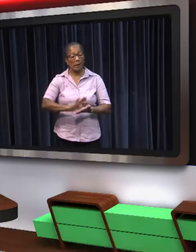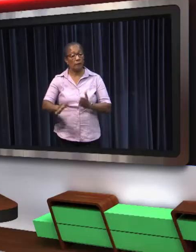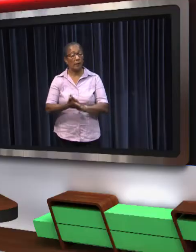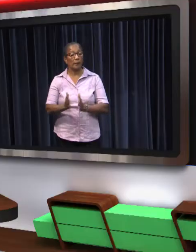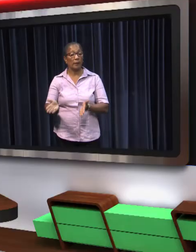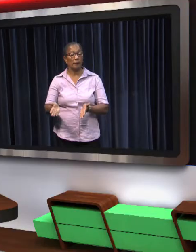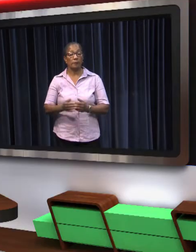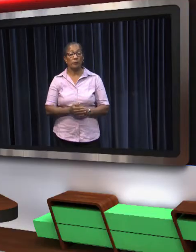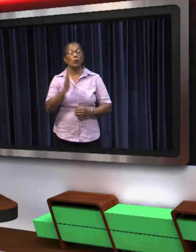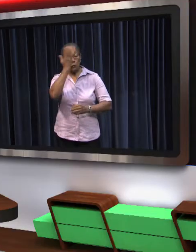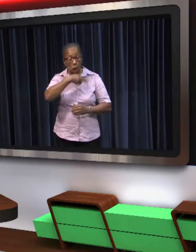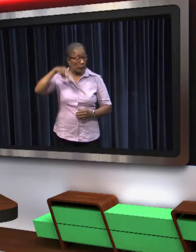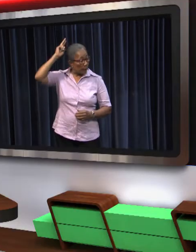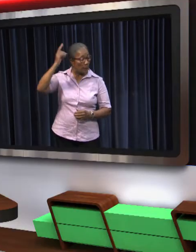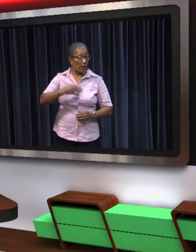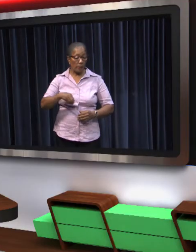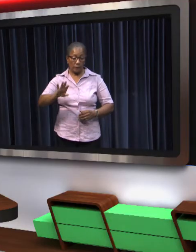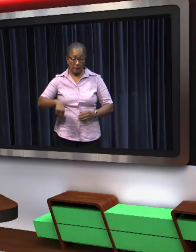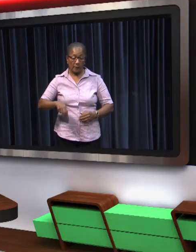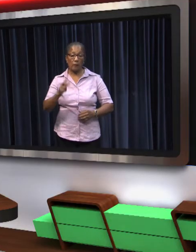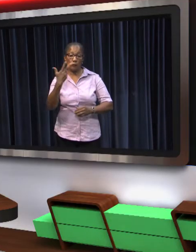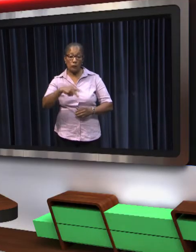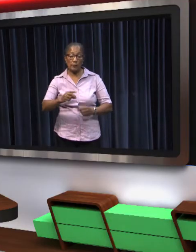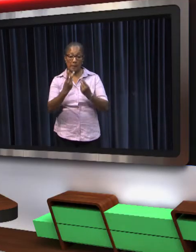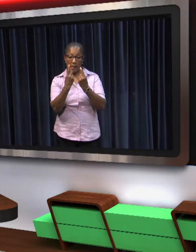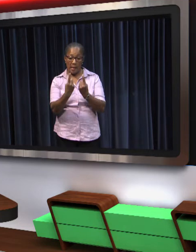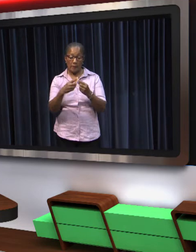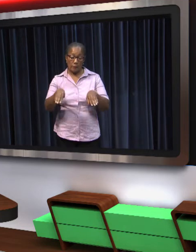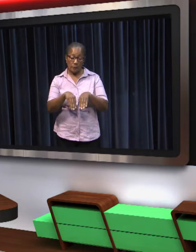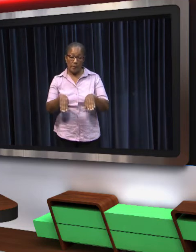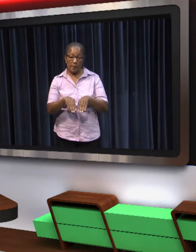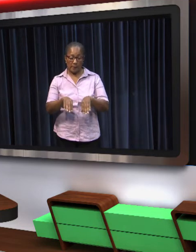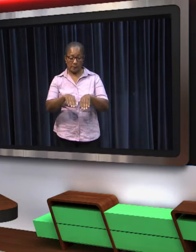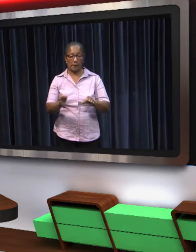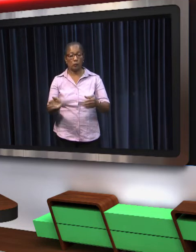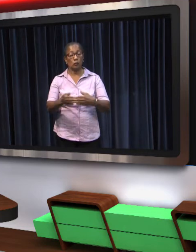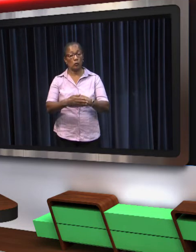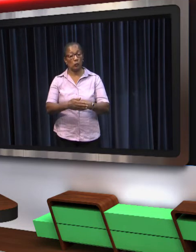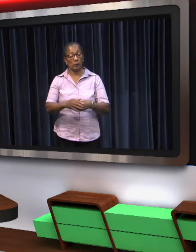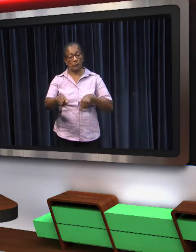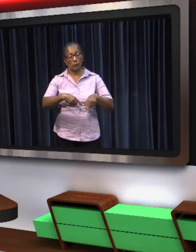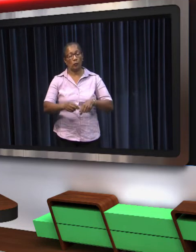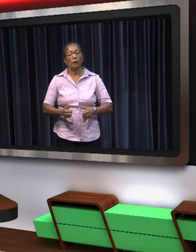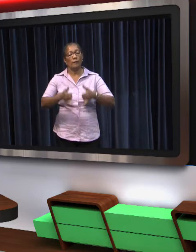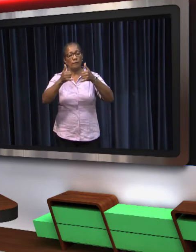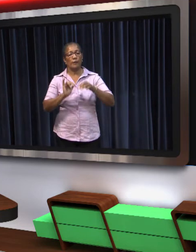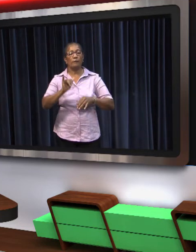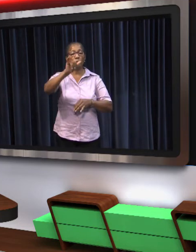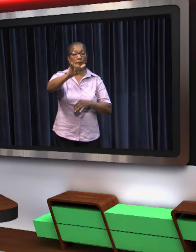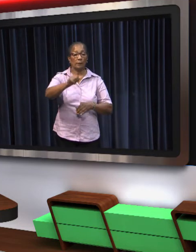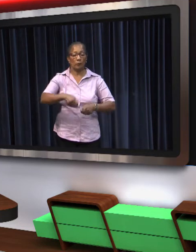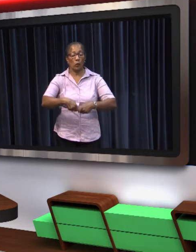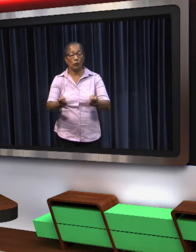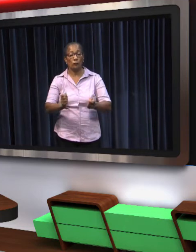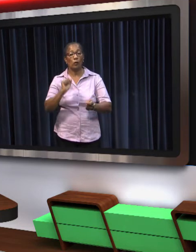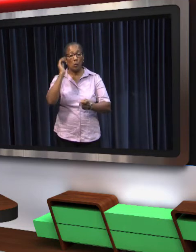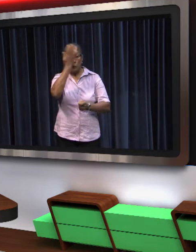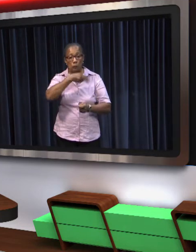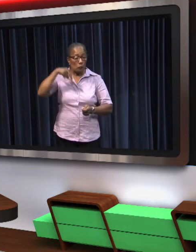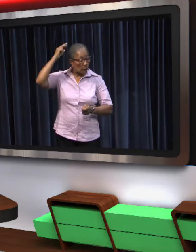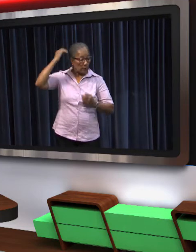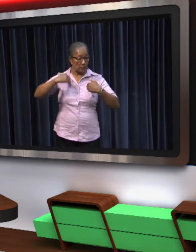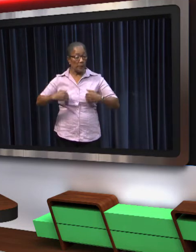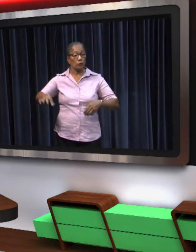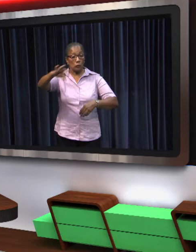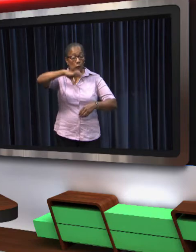Suriname has closed its borders since Wednesday, March 11th and as many flights as possible will be carried out